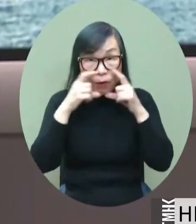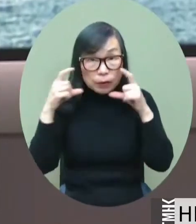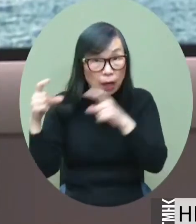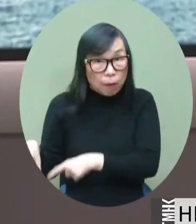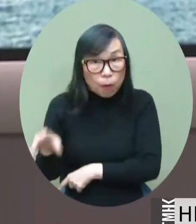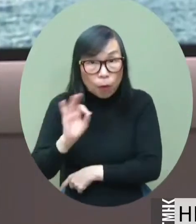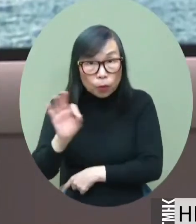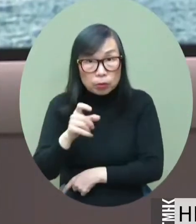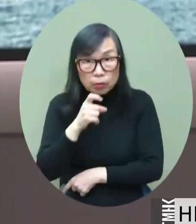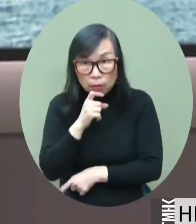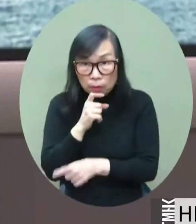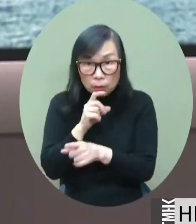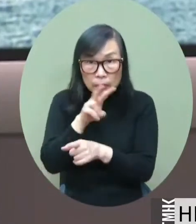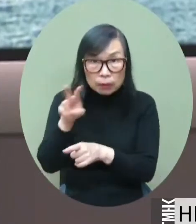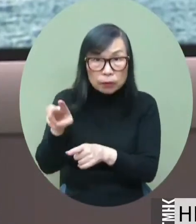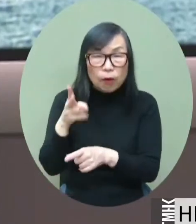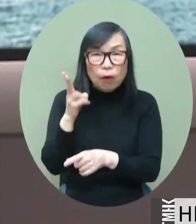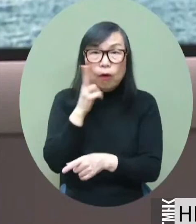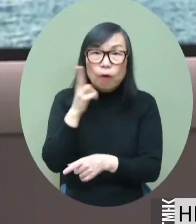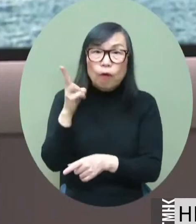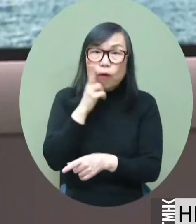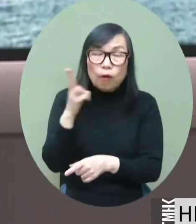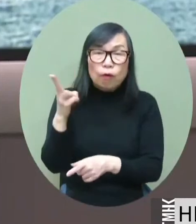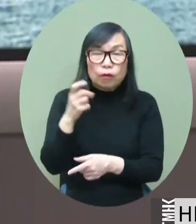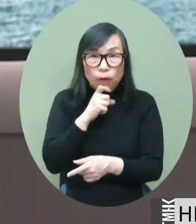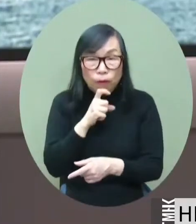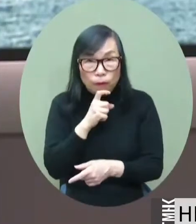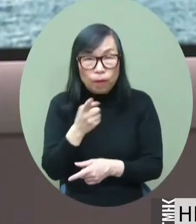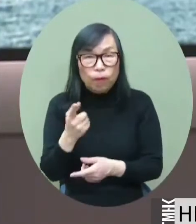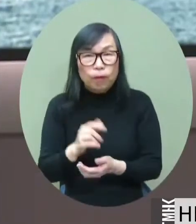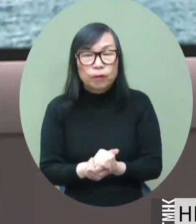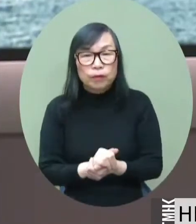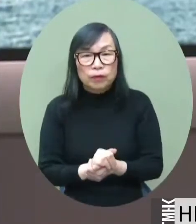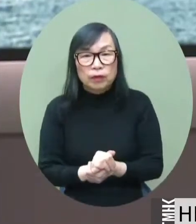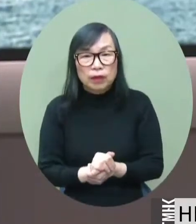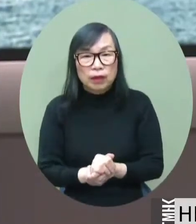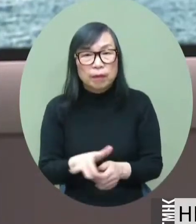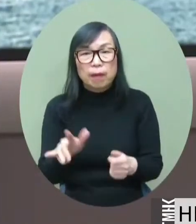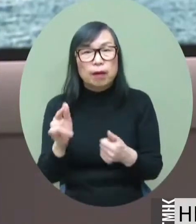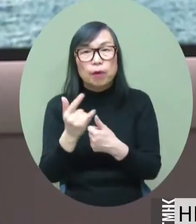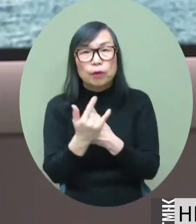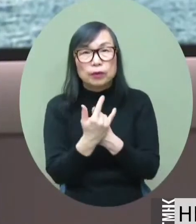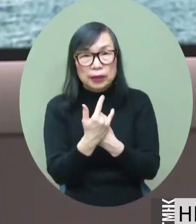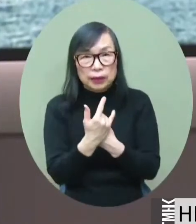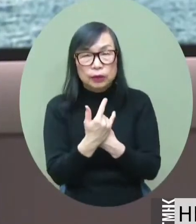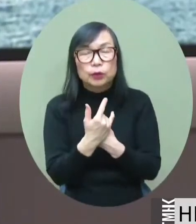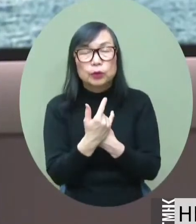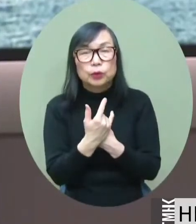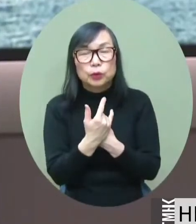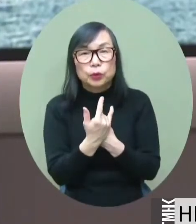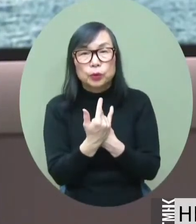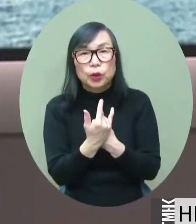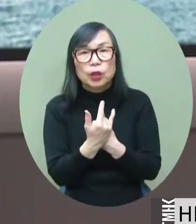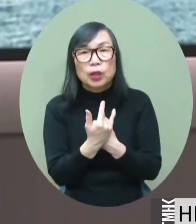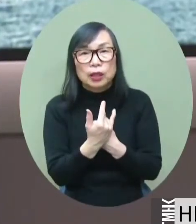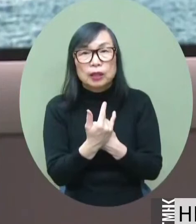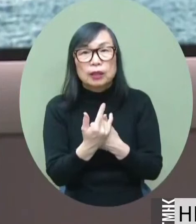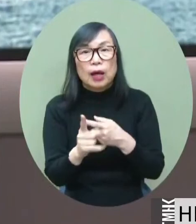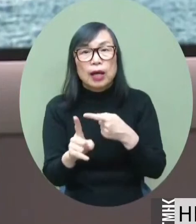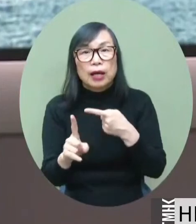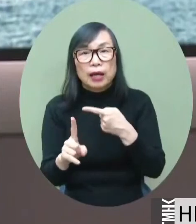taking part in all sorts of activities, and some were not wearing masks, some were smoking with mask